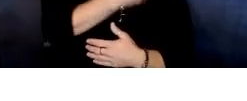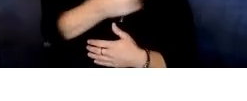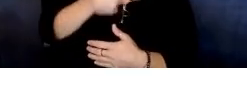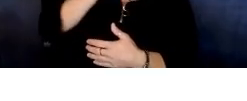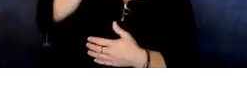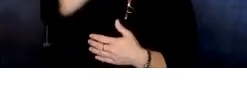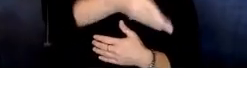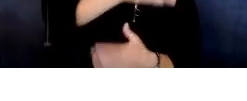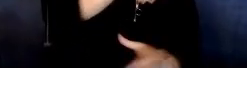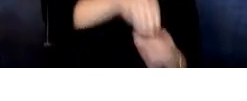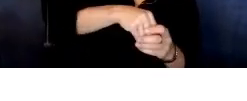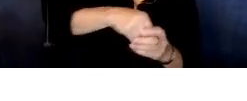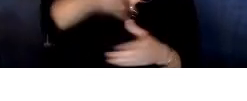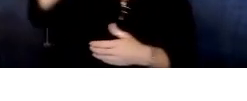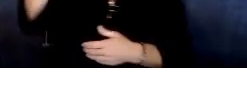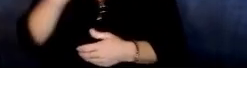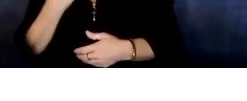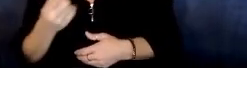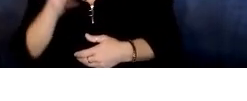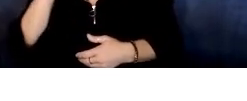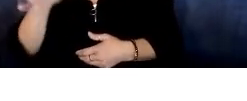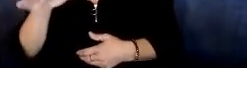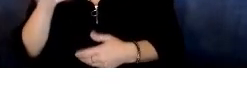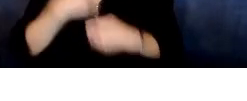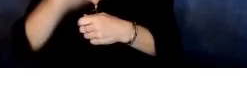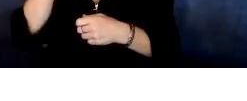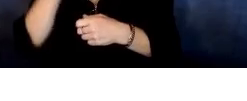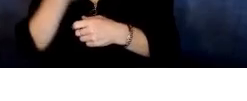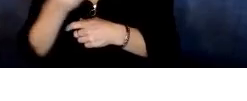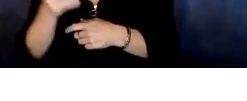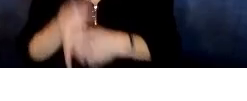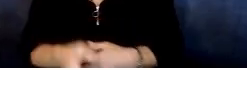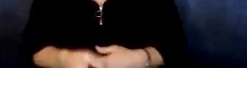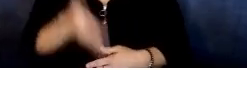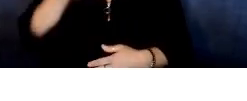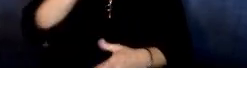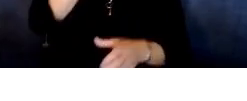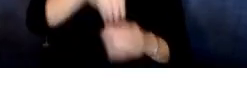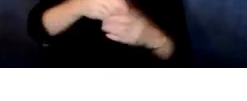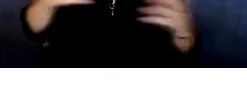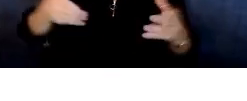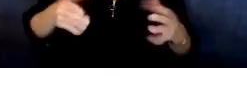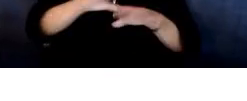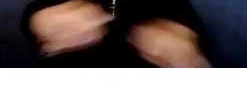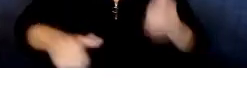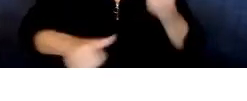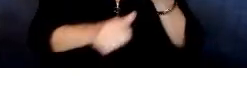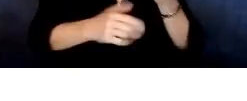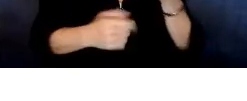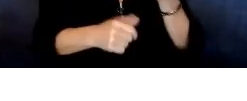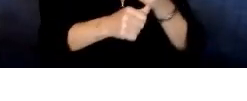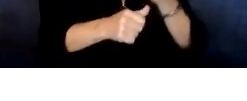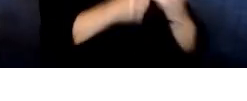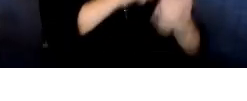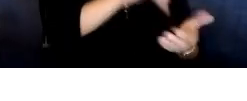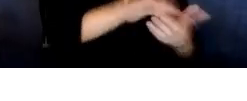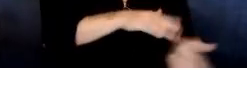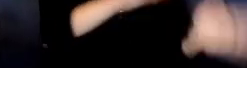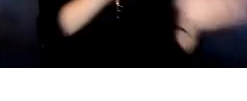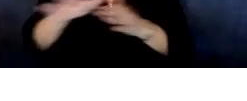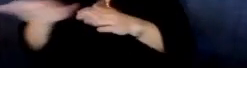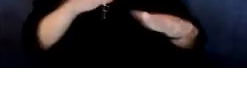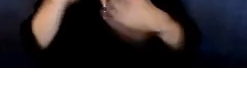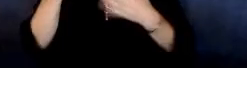will make a lot of sense in a couple of minutes. So we have at the table our Child Advocacy Center. We have behavioral